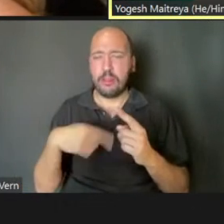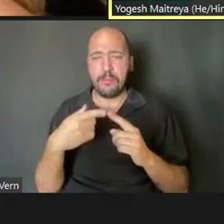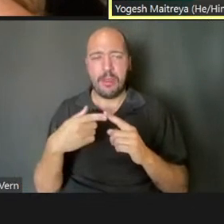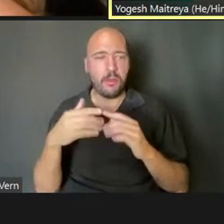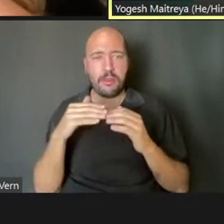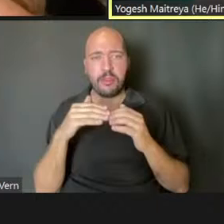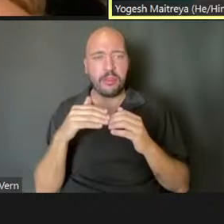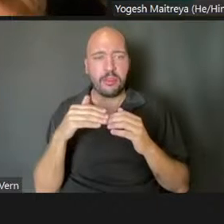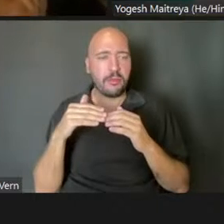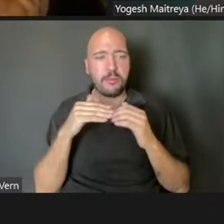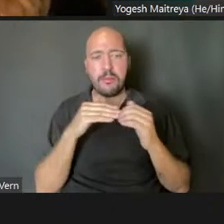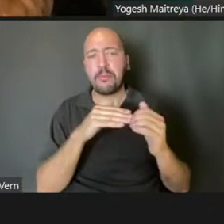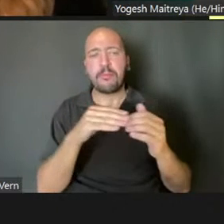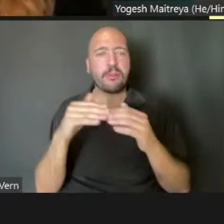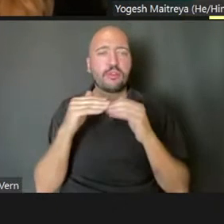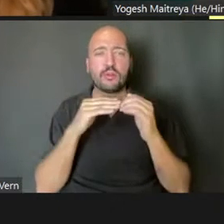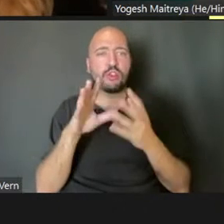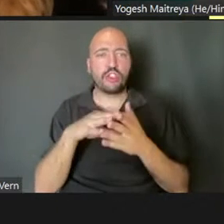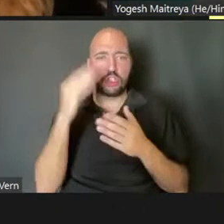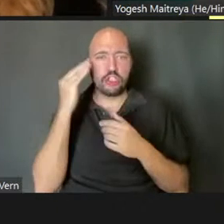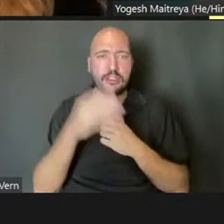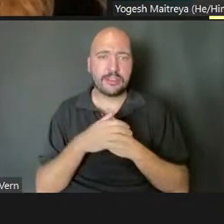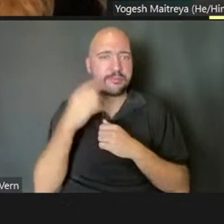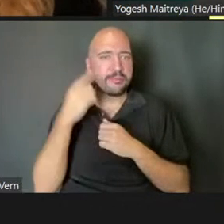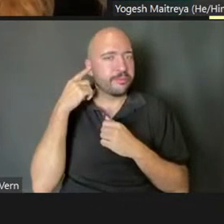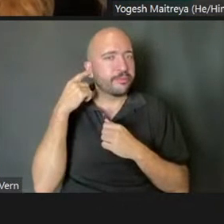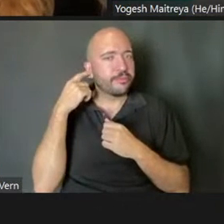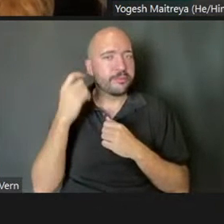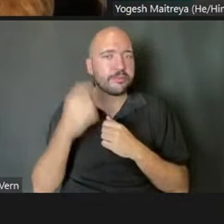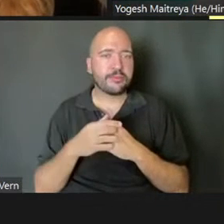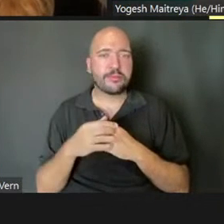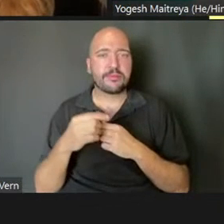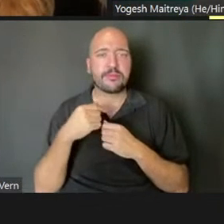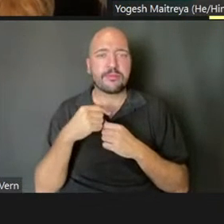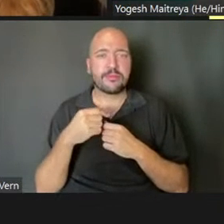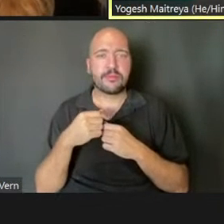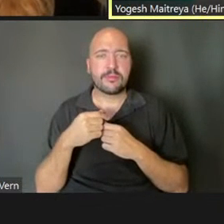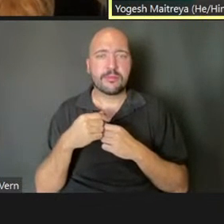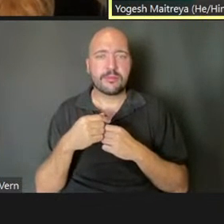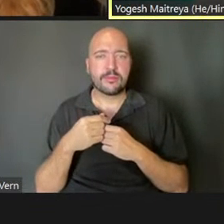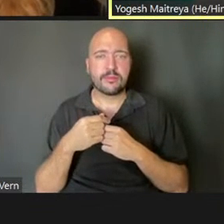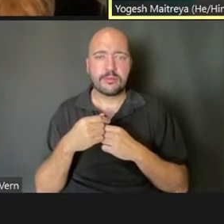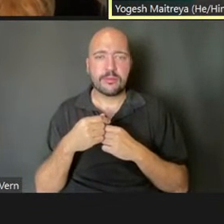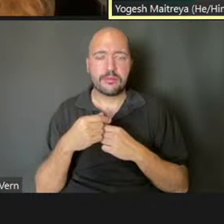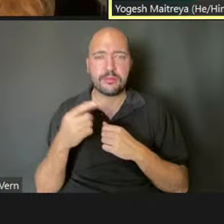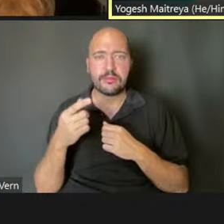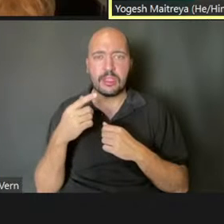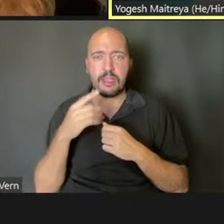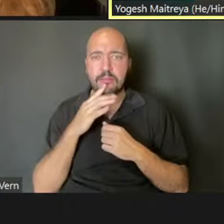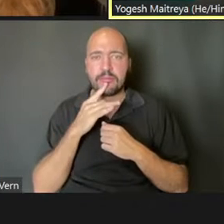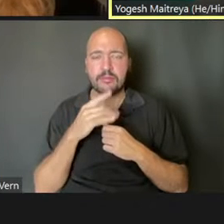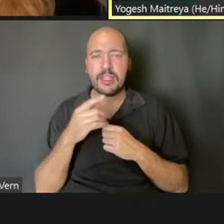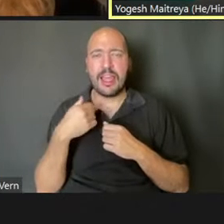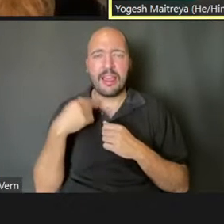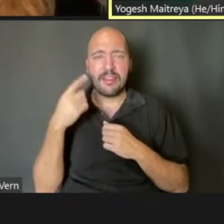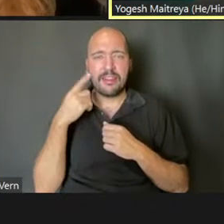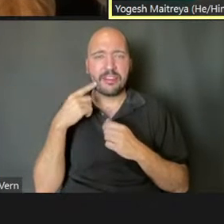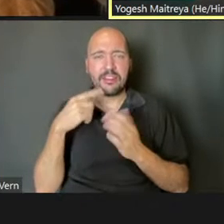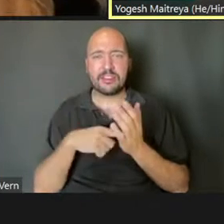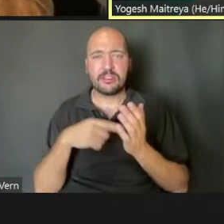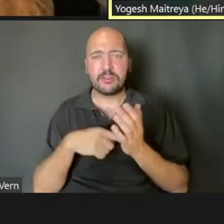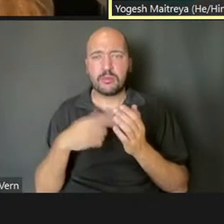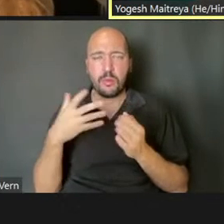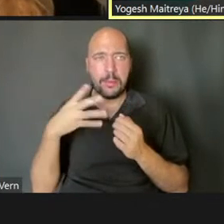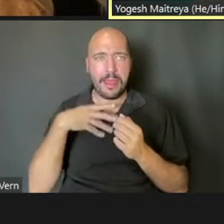learning. I love that, Yogesh. I think this, go ahead. And I think, yeah, this is what